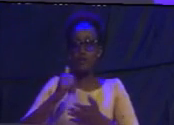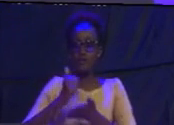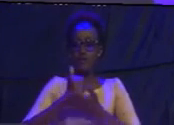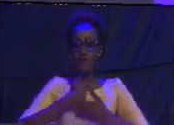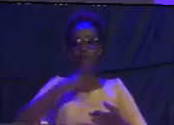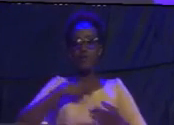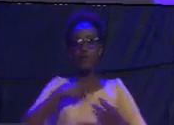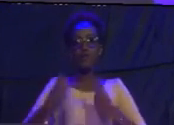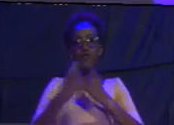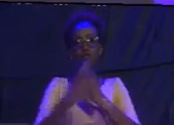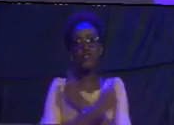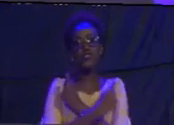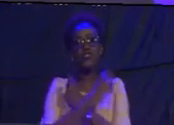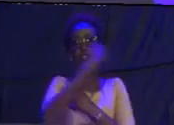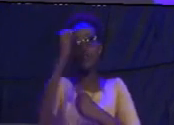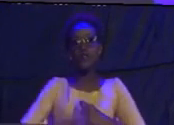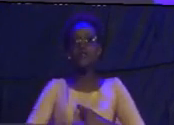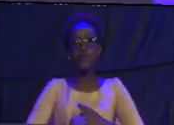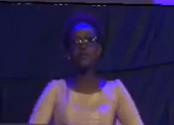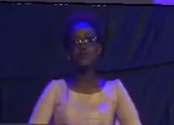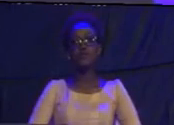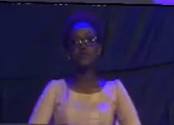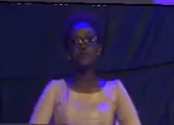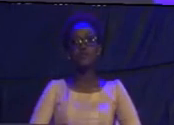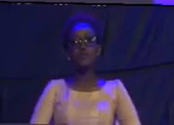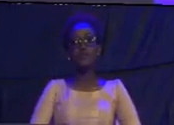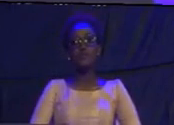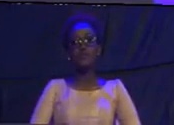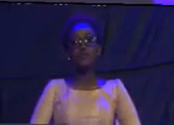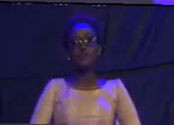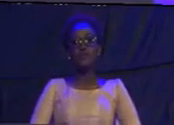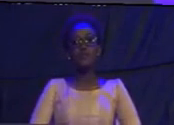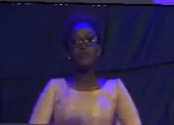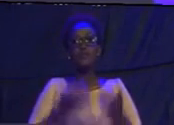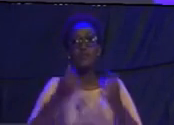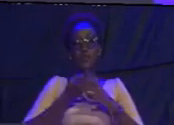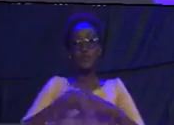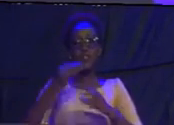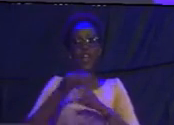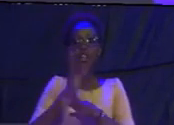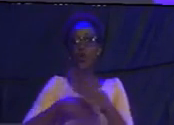There is no doubt that this is going to help us to transform our continent.